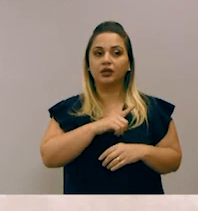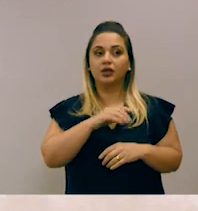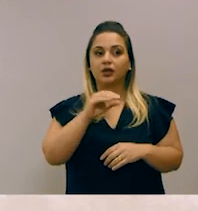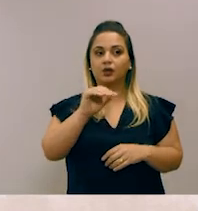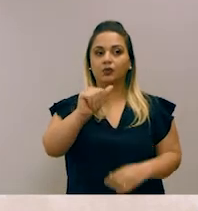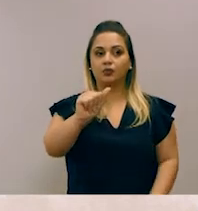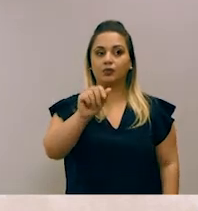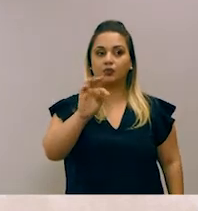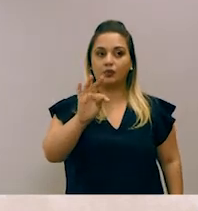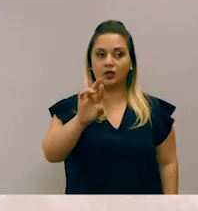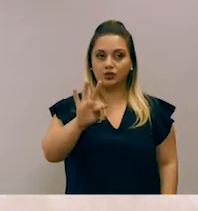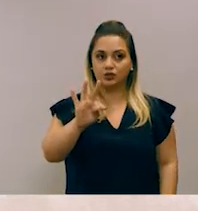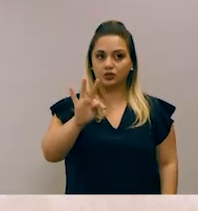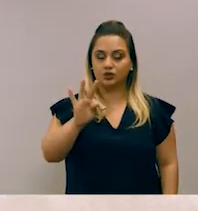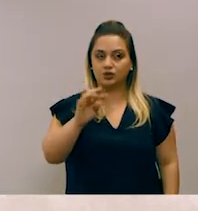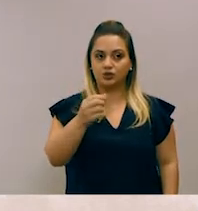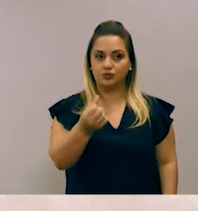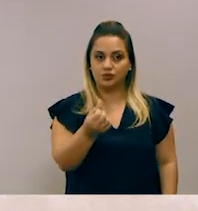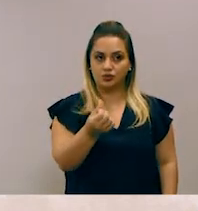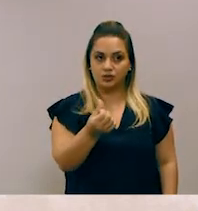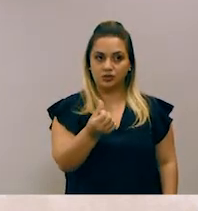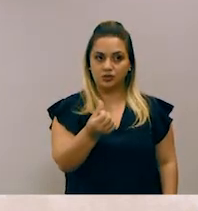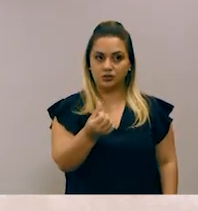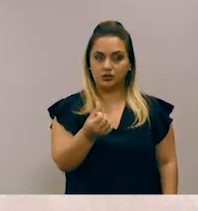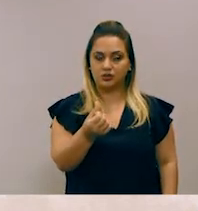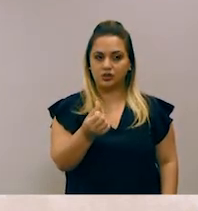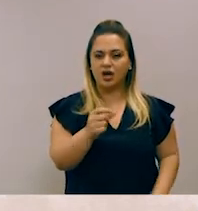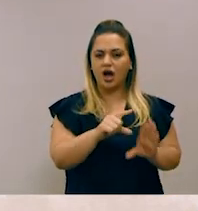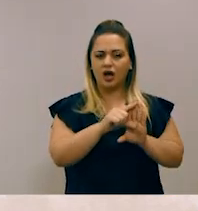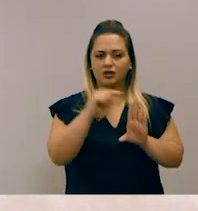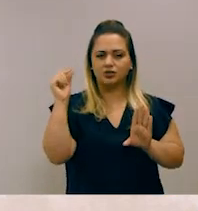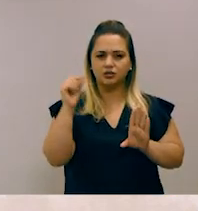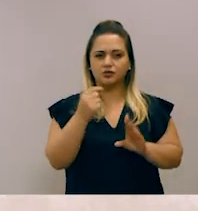safe. And the ETCE, you have